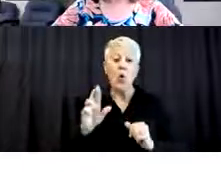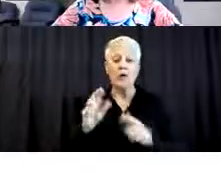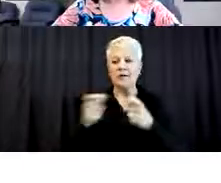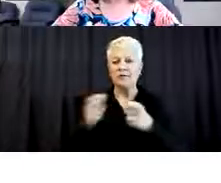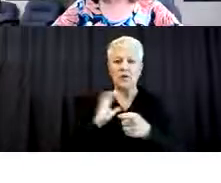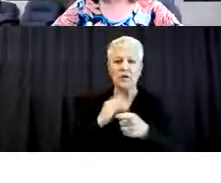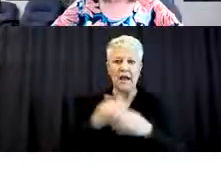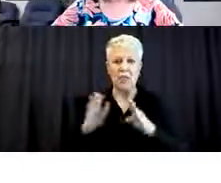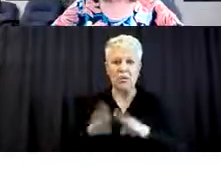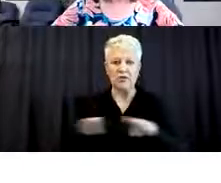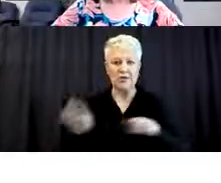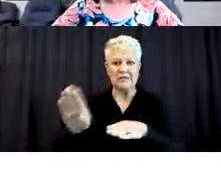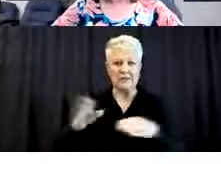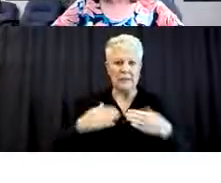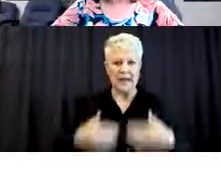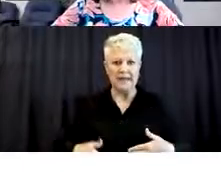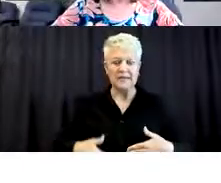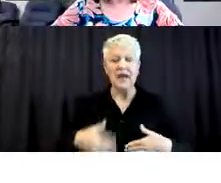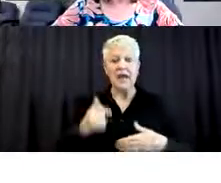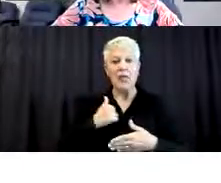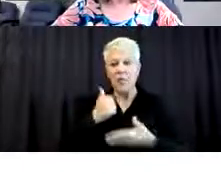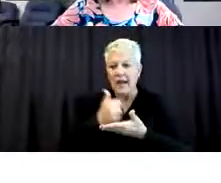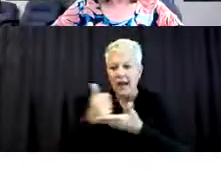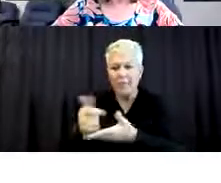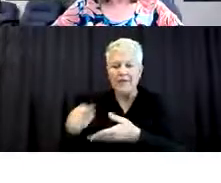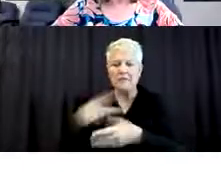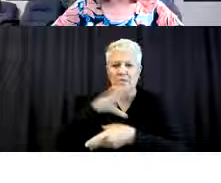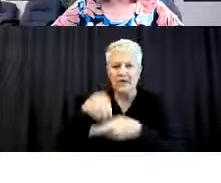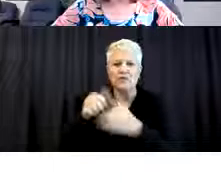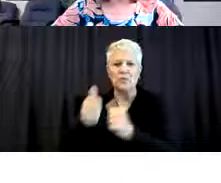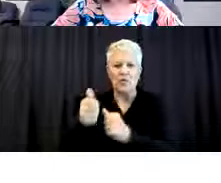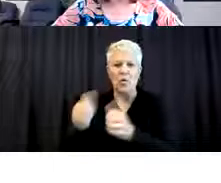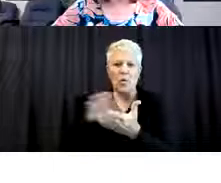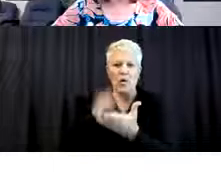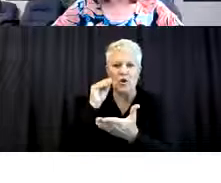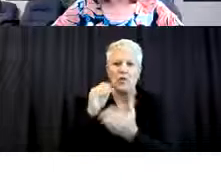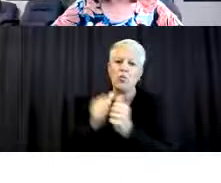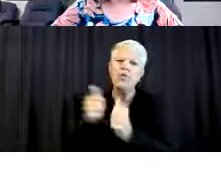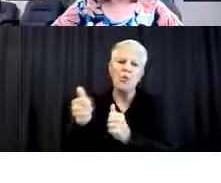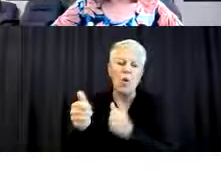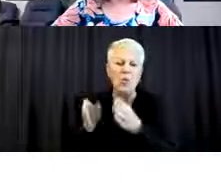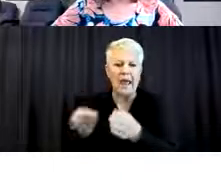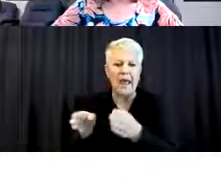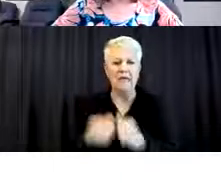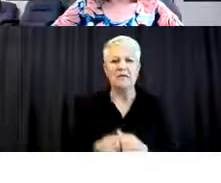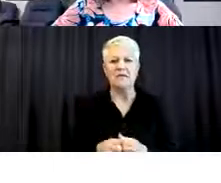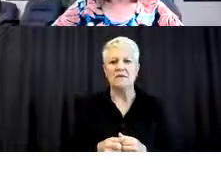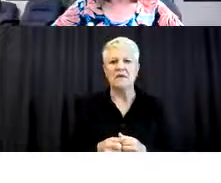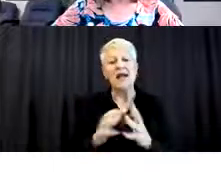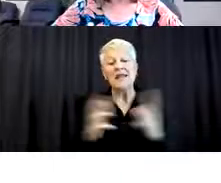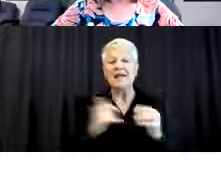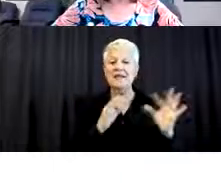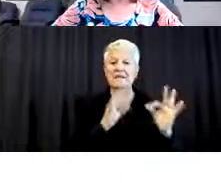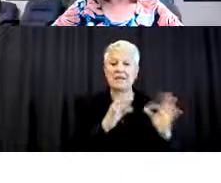our children's bodies, and helping them to engage in their own learning in their own way. And much like the feedback